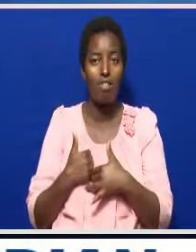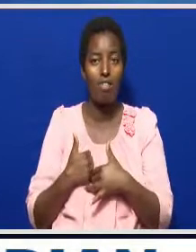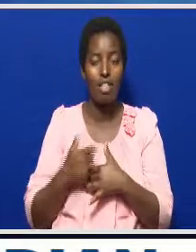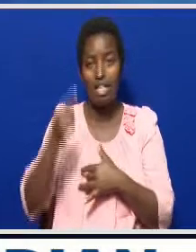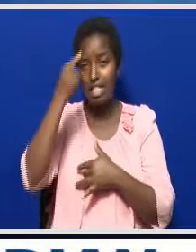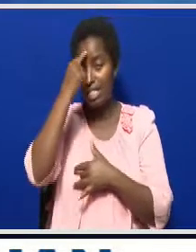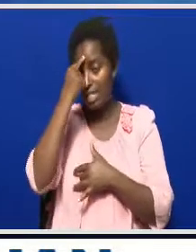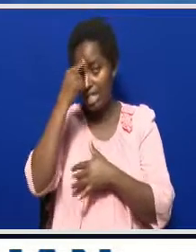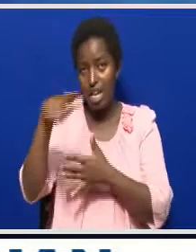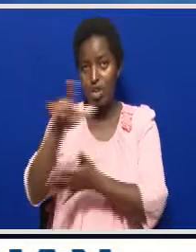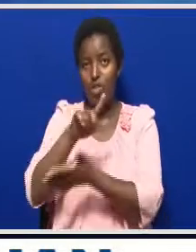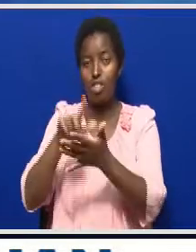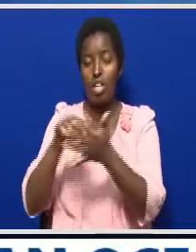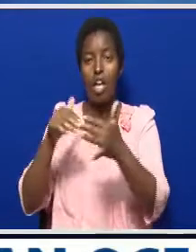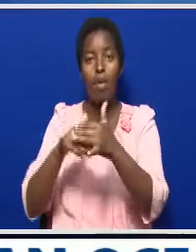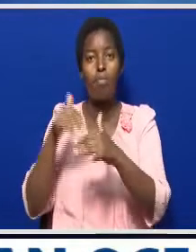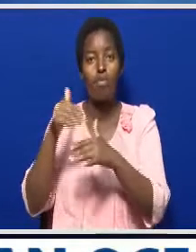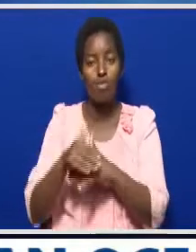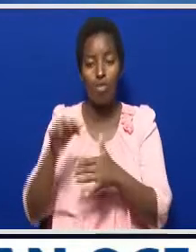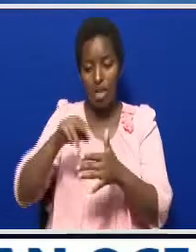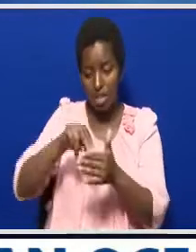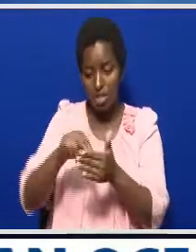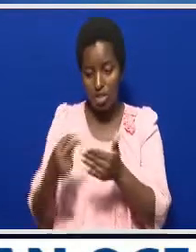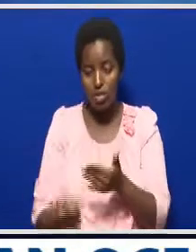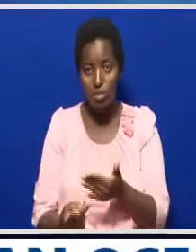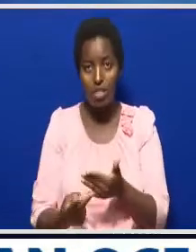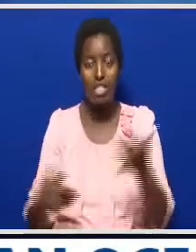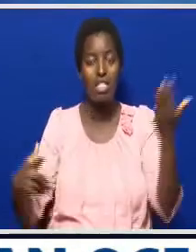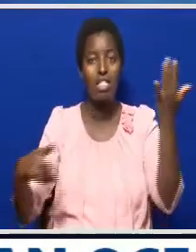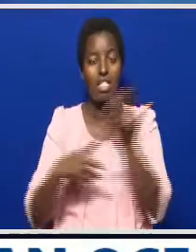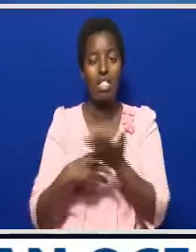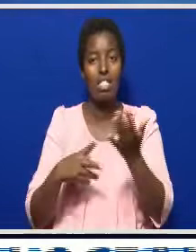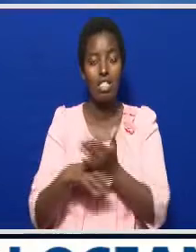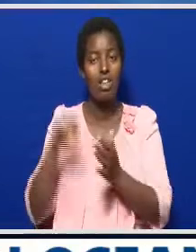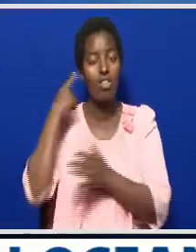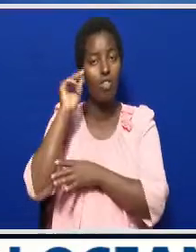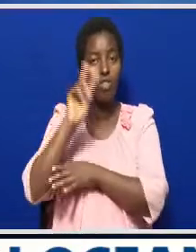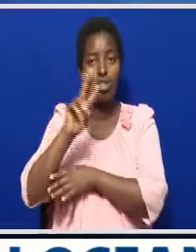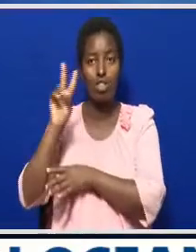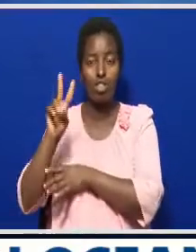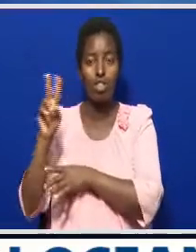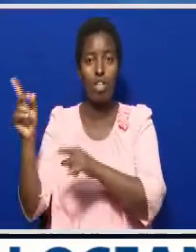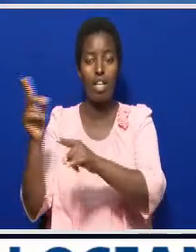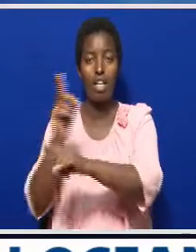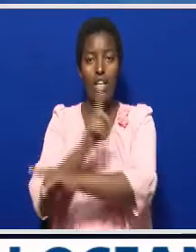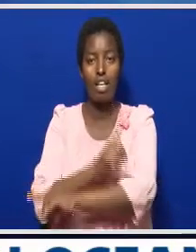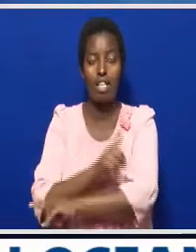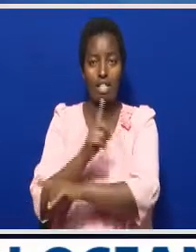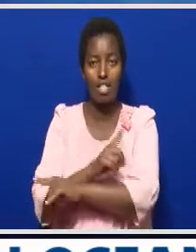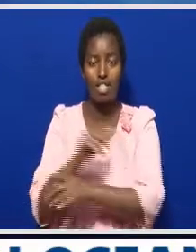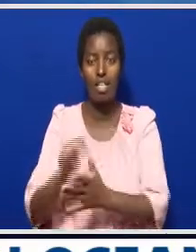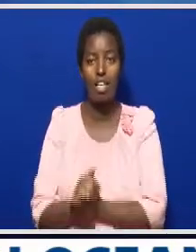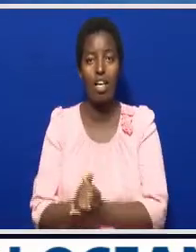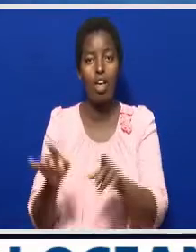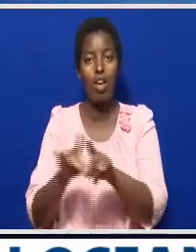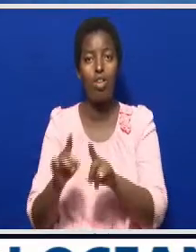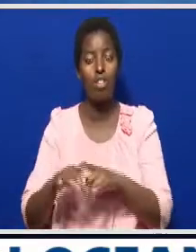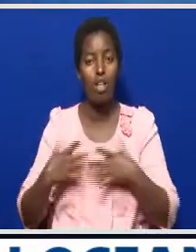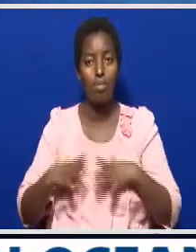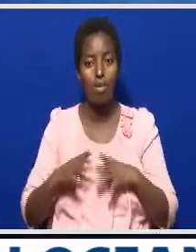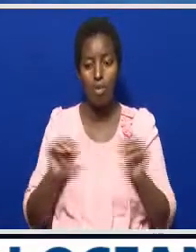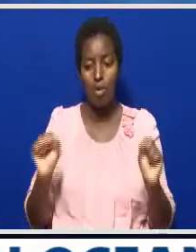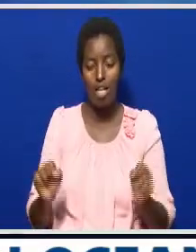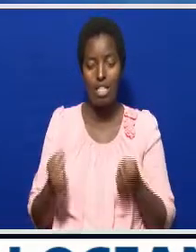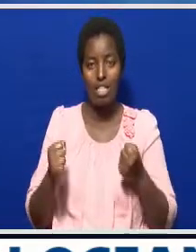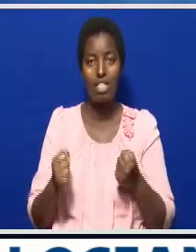Indian Ocean before it capsized. The crew got stuck at the sea for 22 days with 7 sailors on board perishing. The survivors